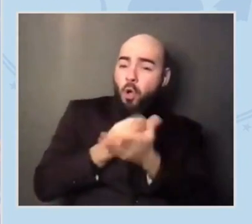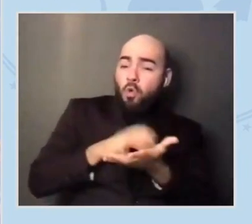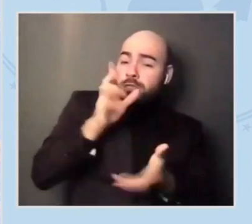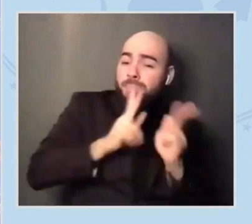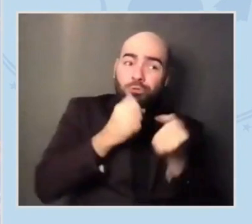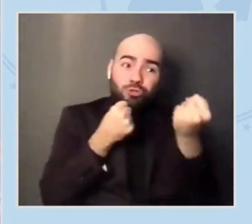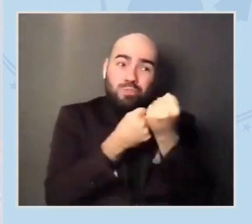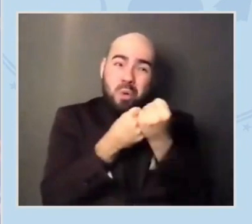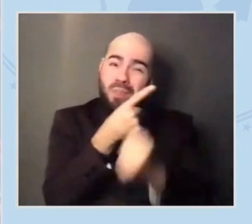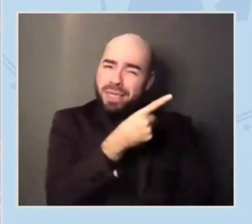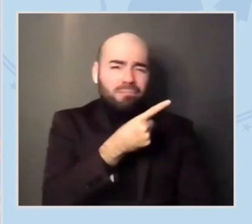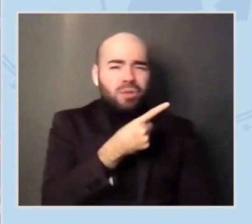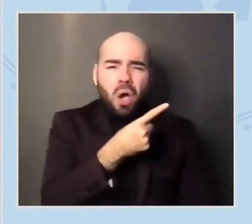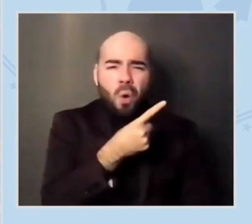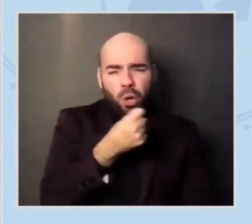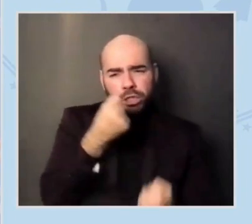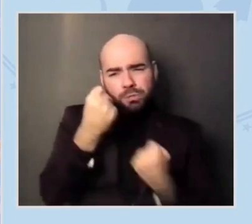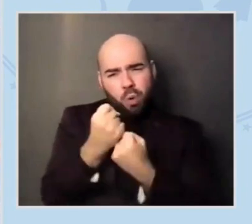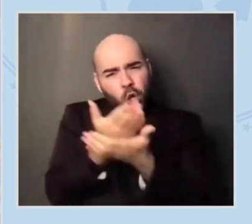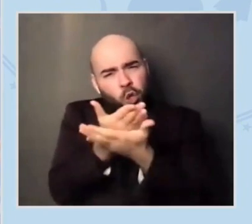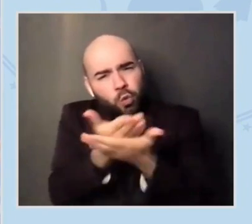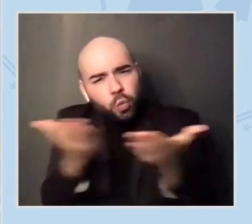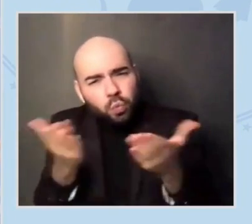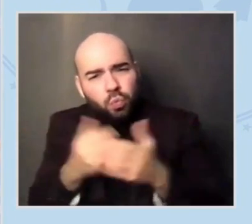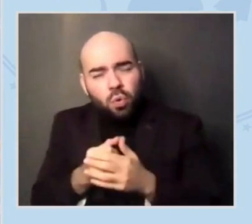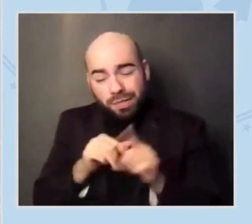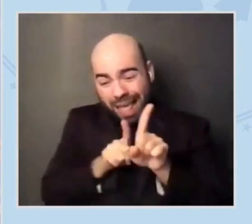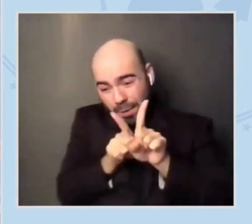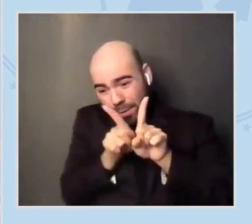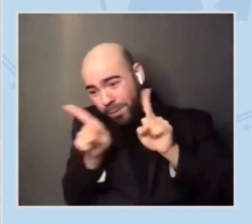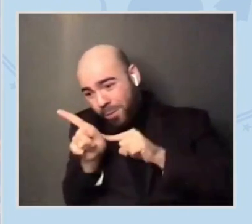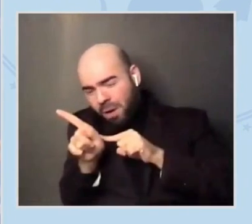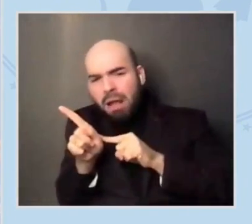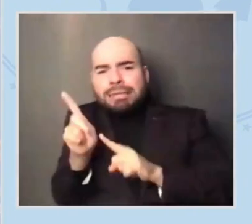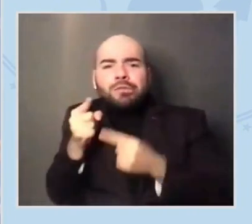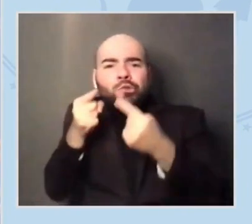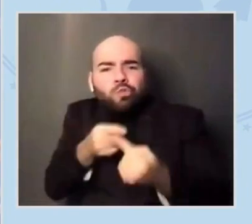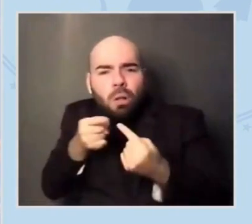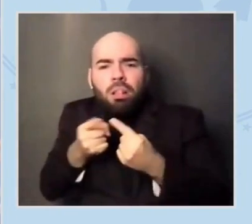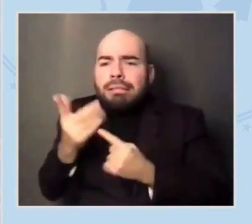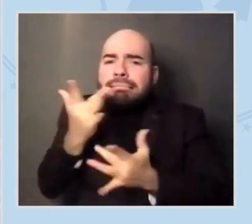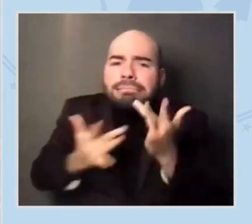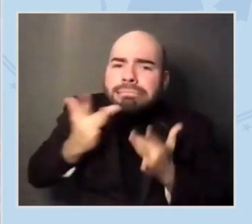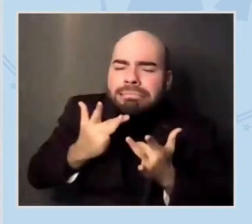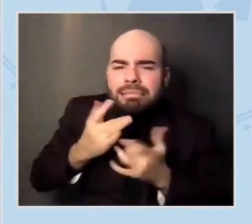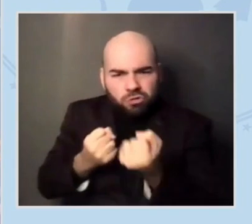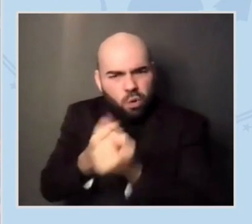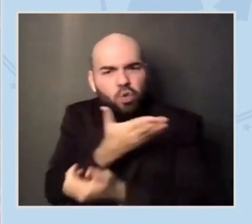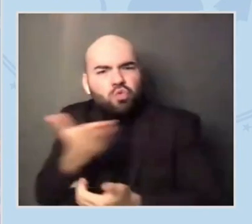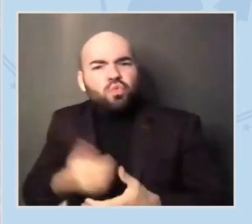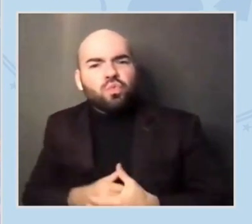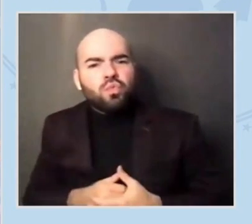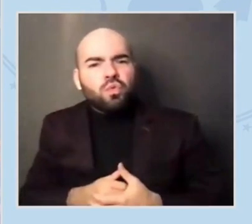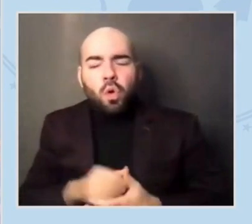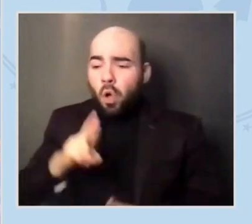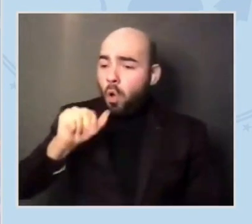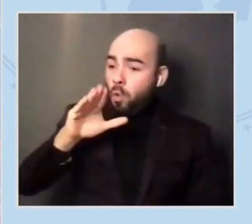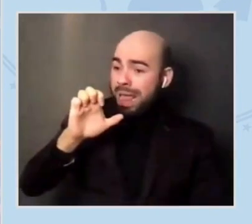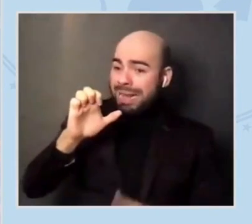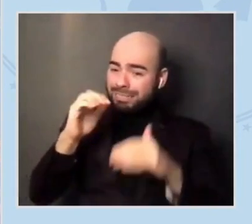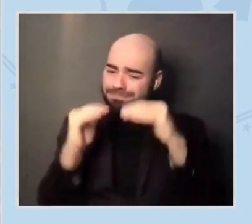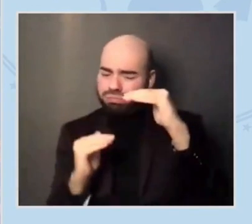economy moving again. We're going to create jobs, raise incomes, reduce drug prices, advance racial equity across